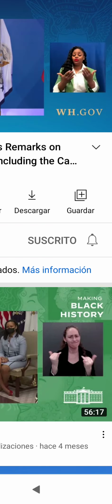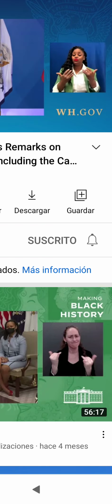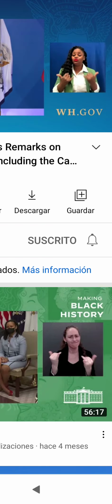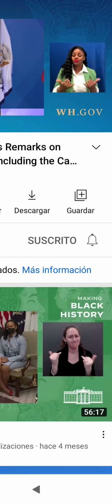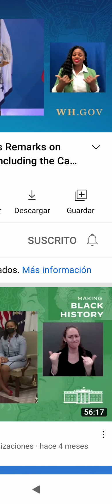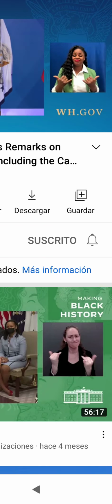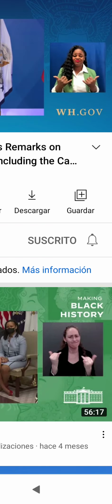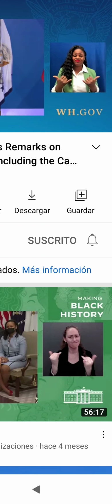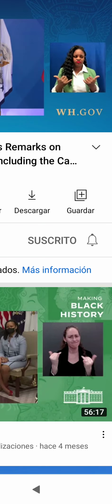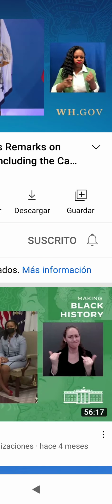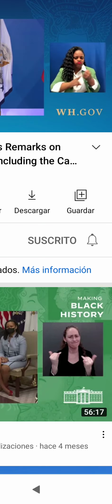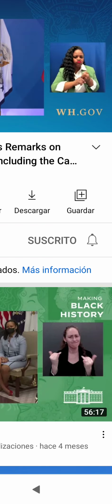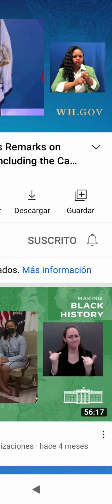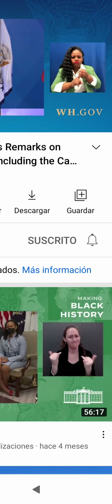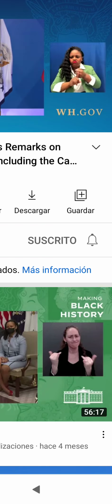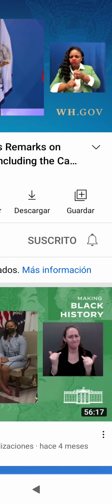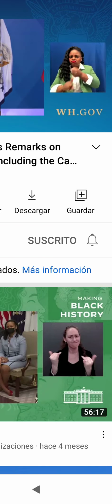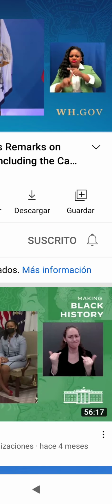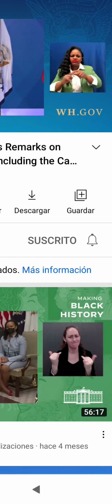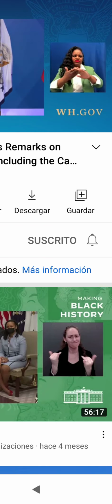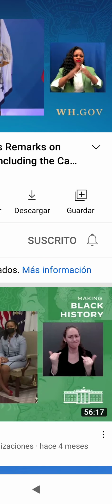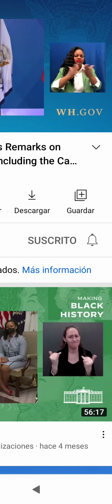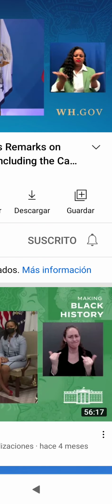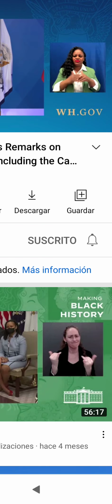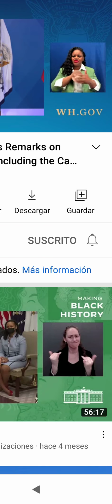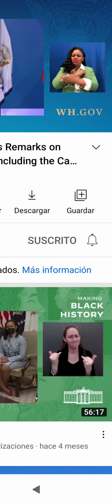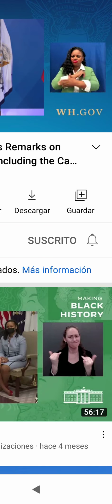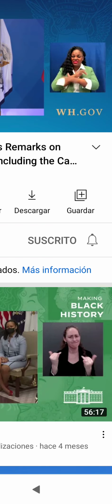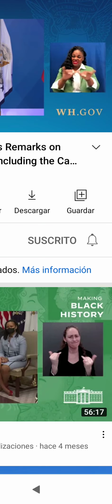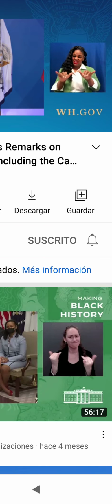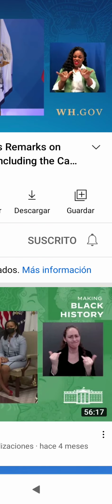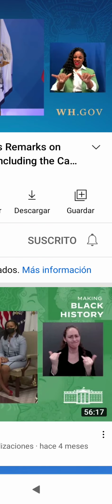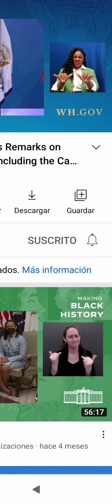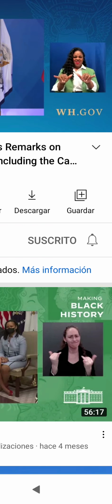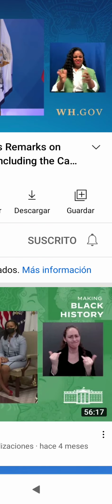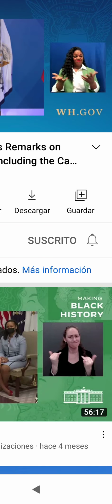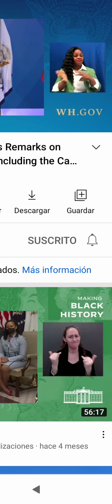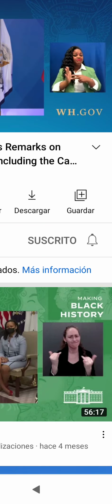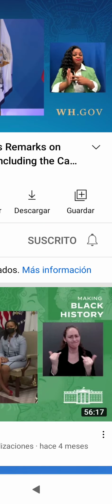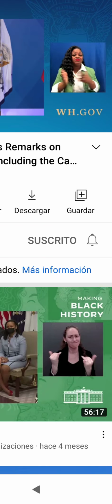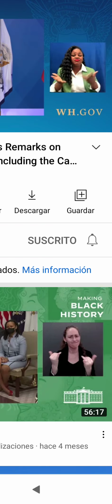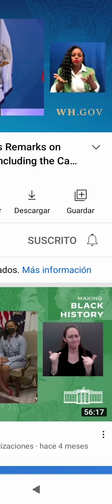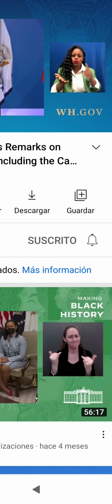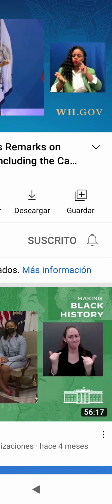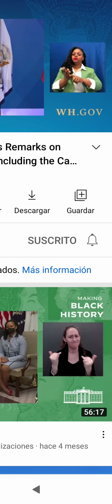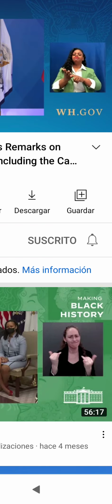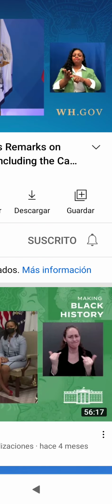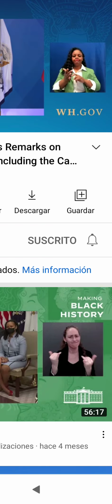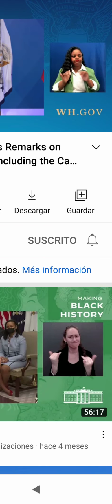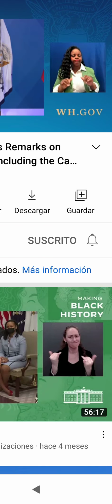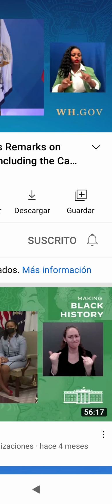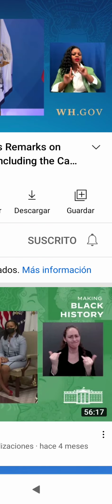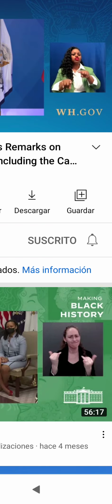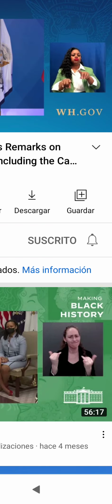communities across the country. And it is within that context that we witnessed and reacted to the recent rash of